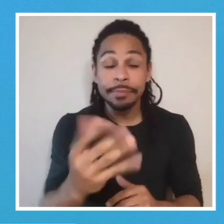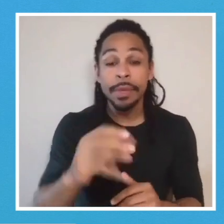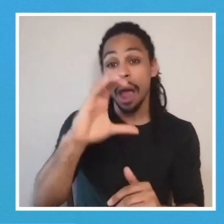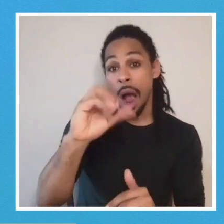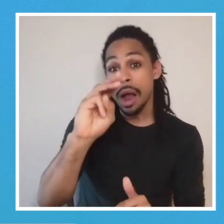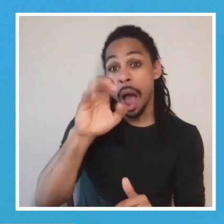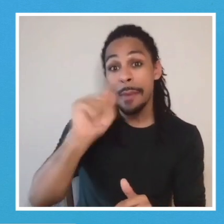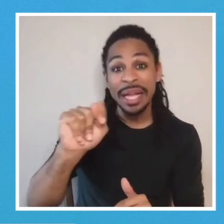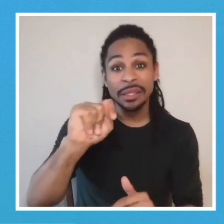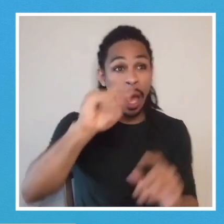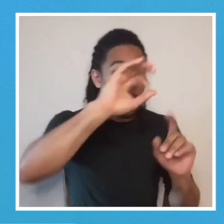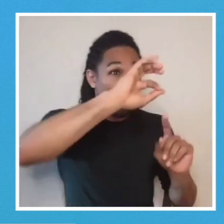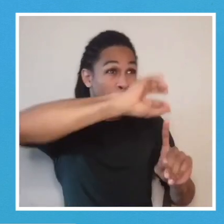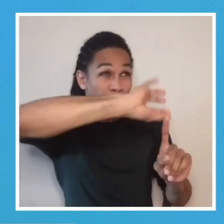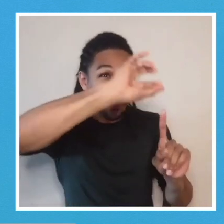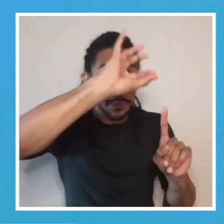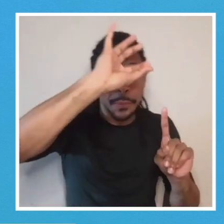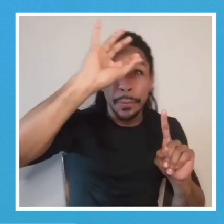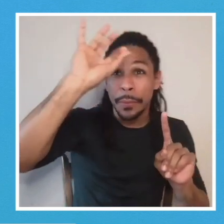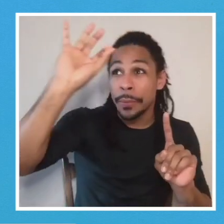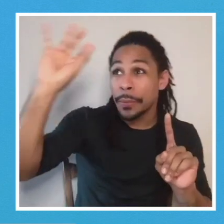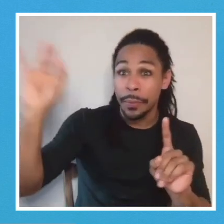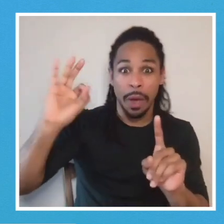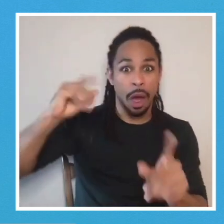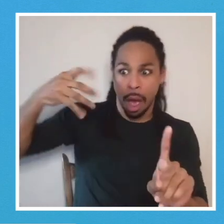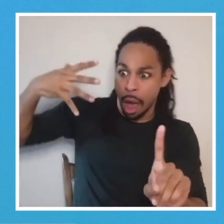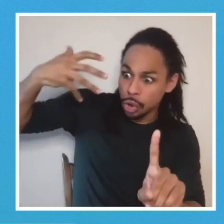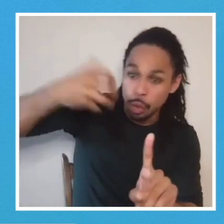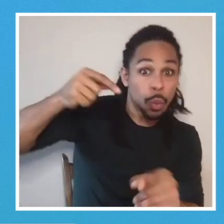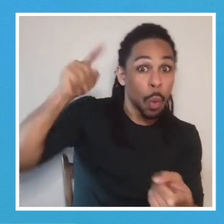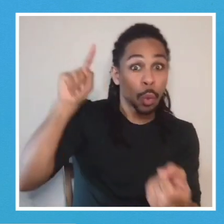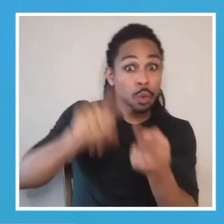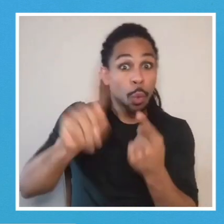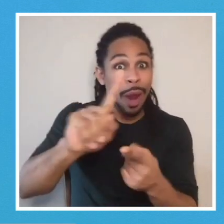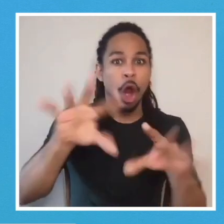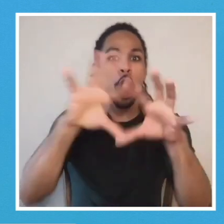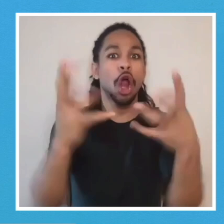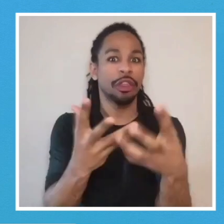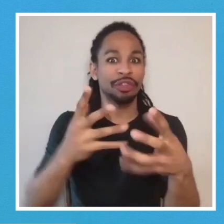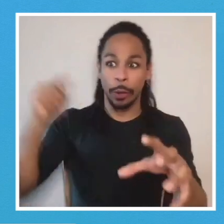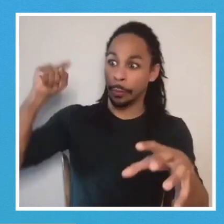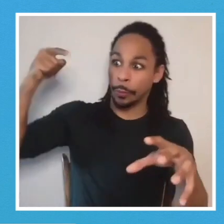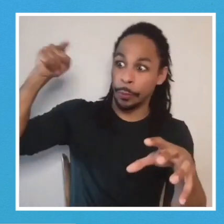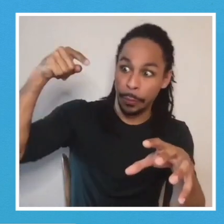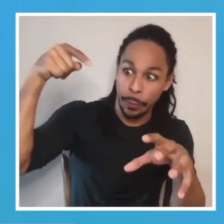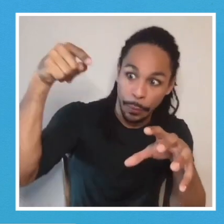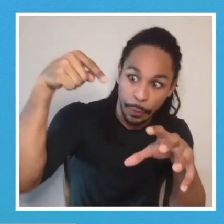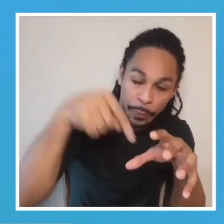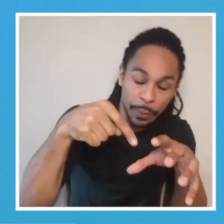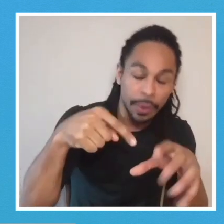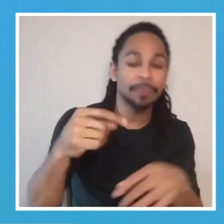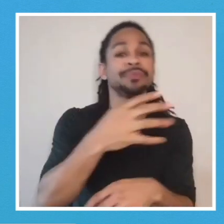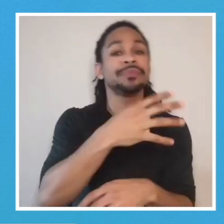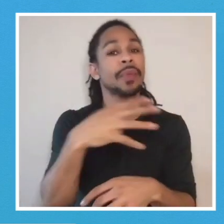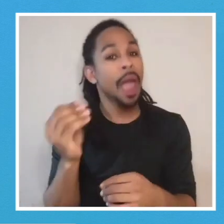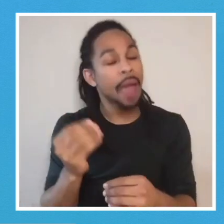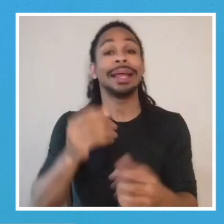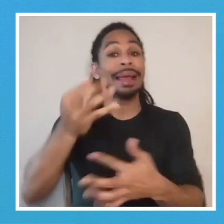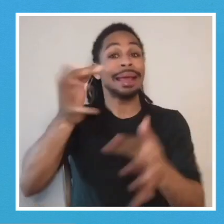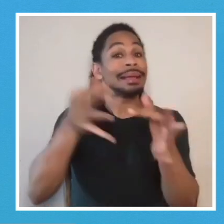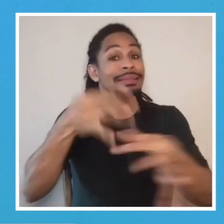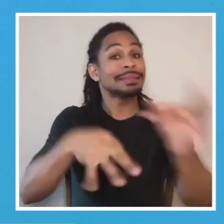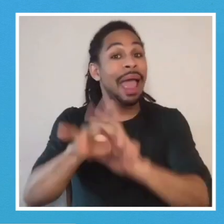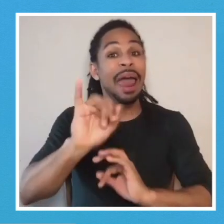hurtling towards Earth. And instead of rallying together, we experience instead this reactionary, divisive,